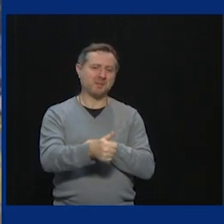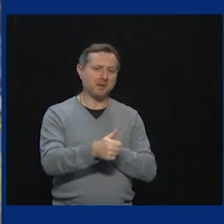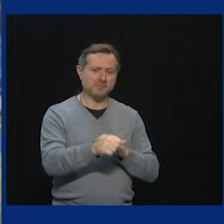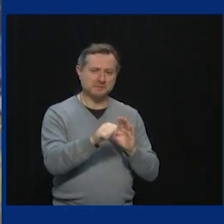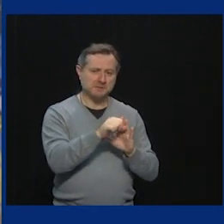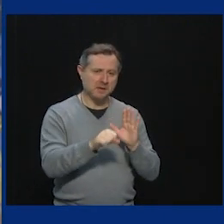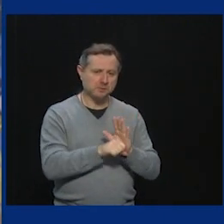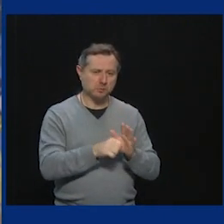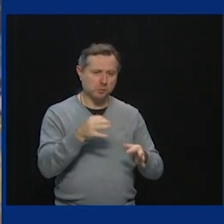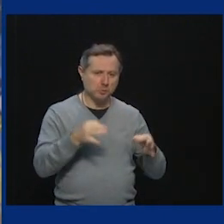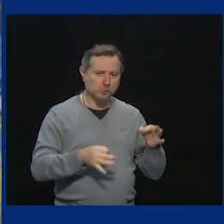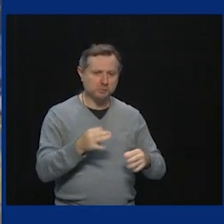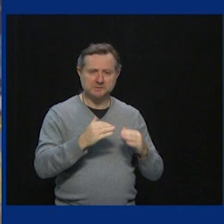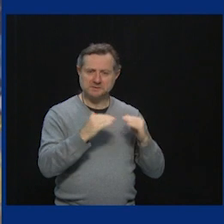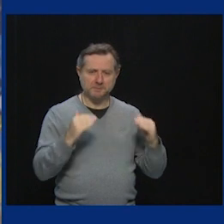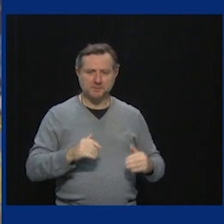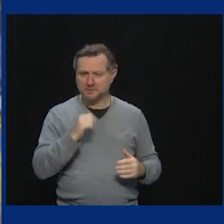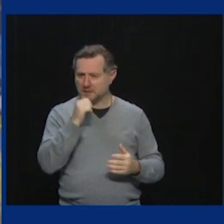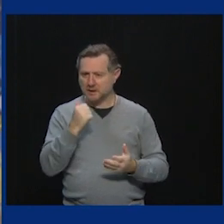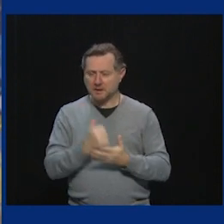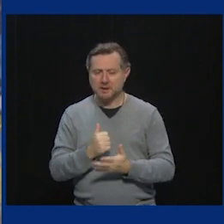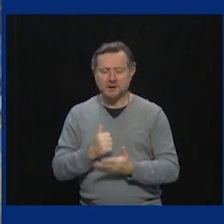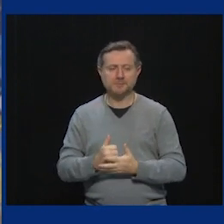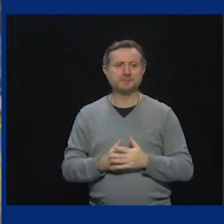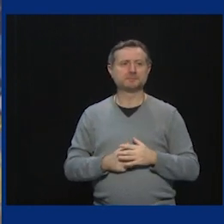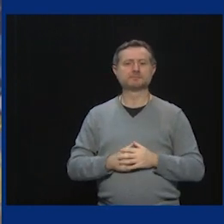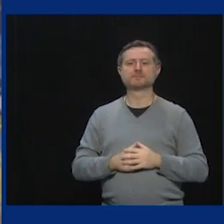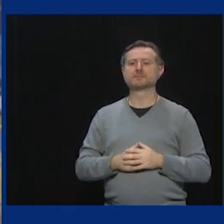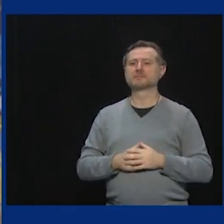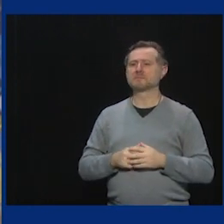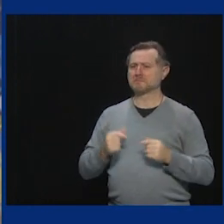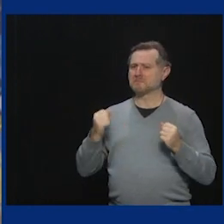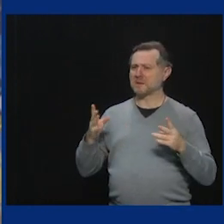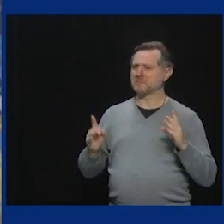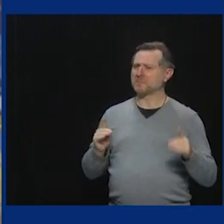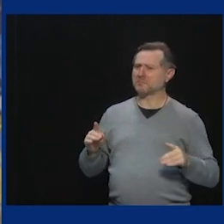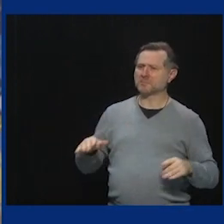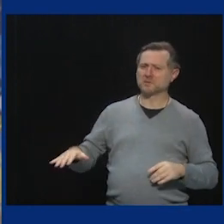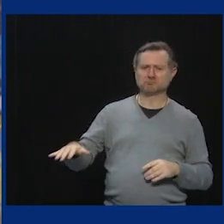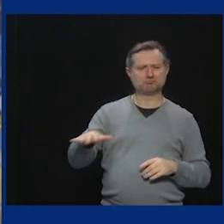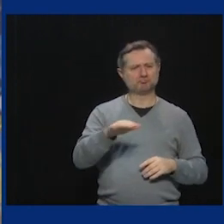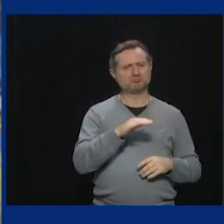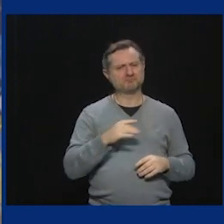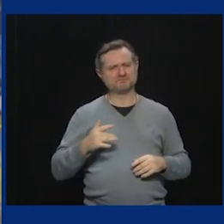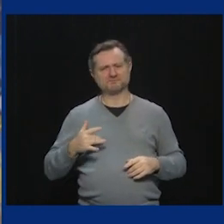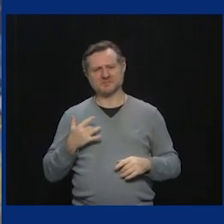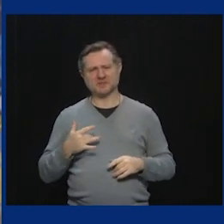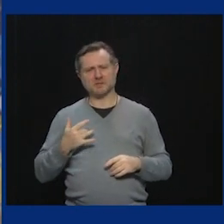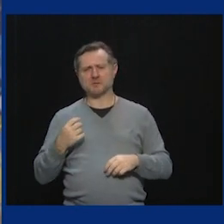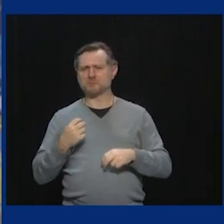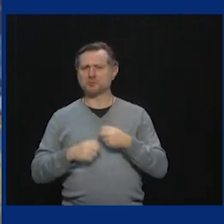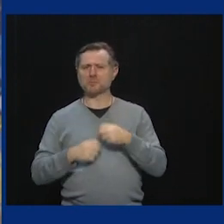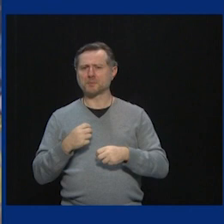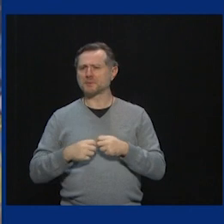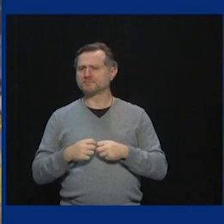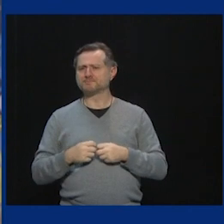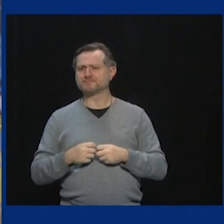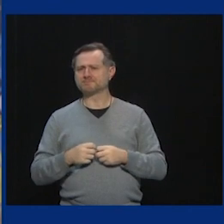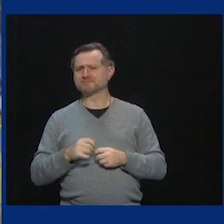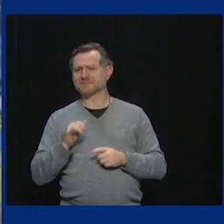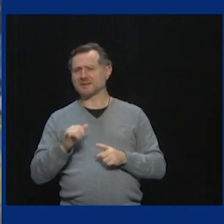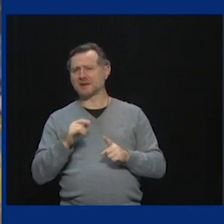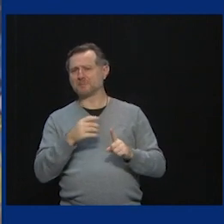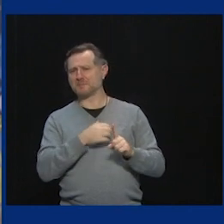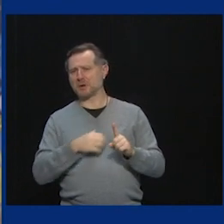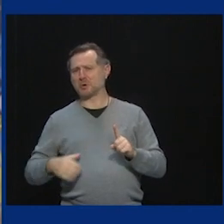not being helpful. And I think many people would say this problem squarely falls on his shoulders. So,